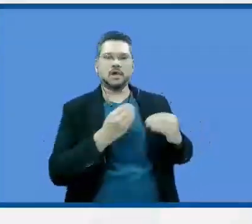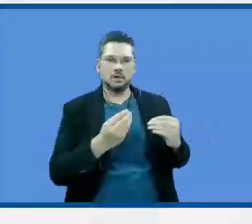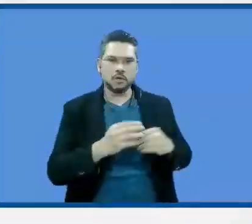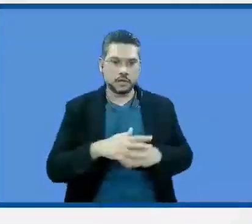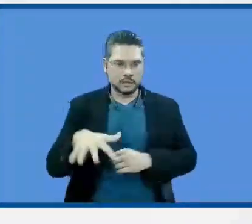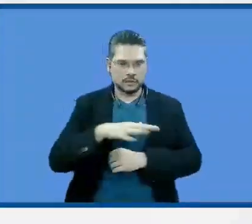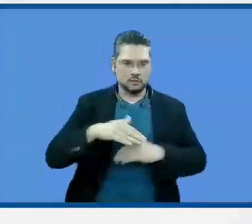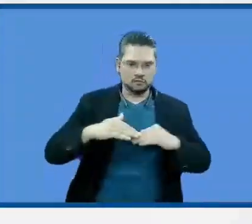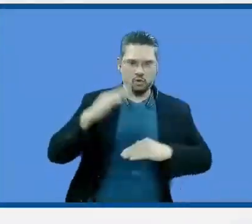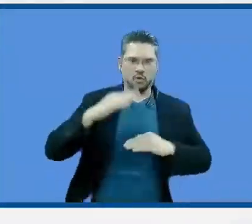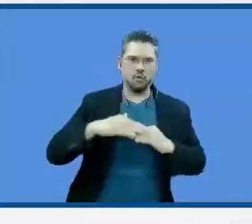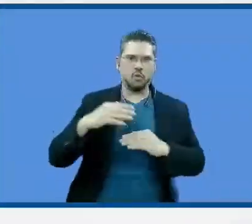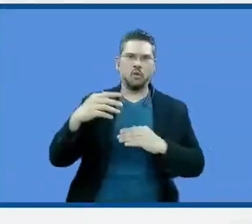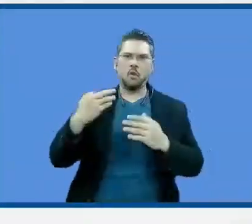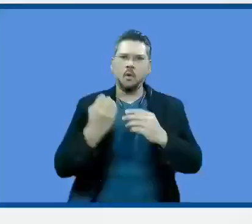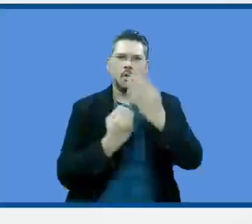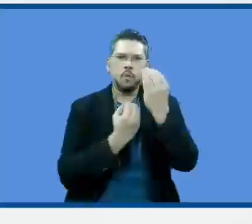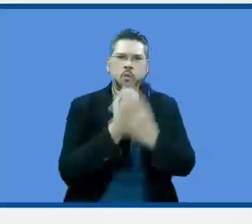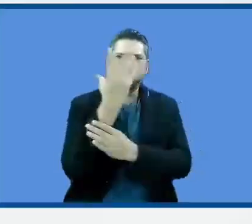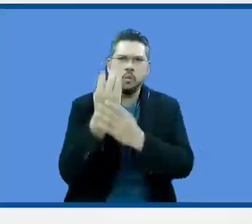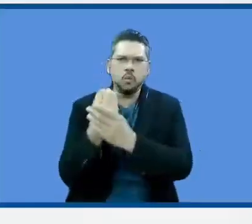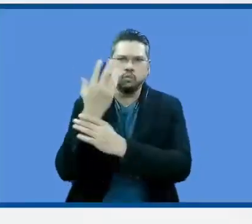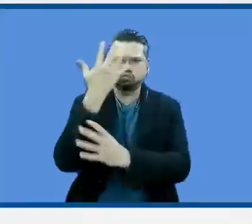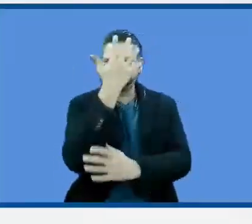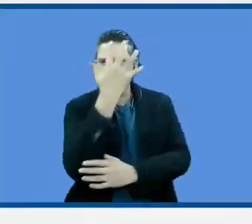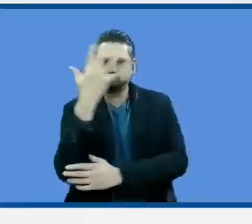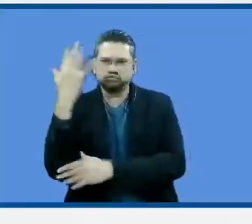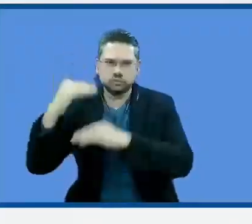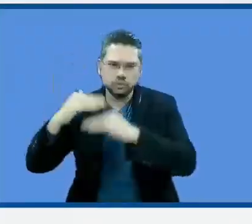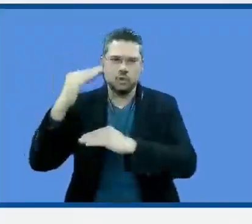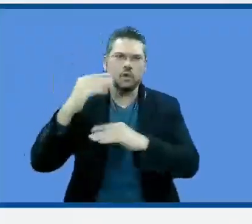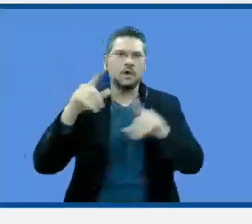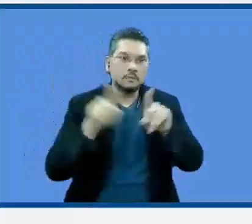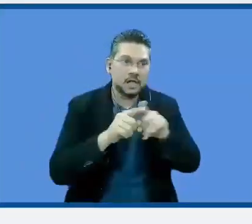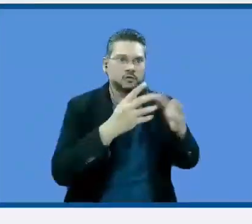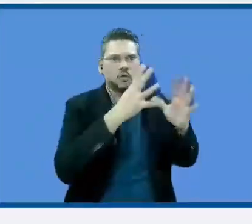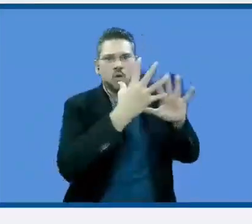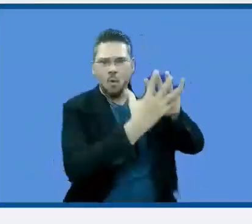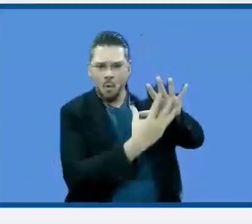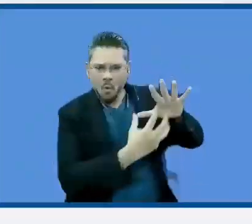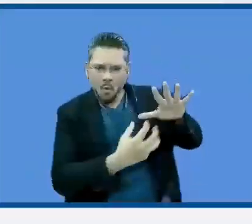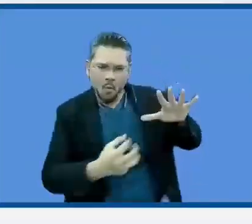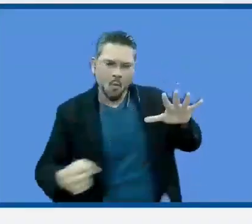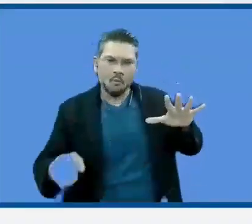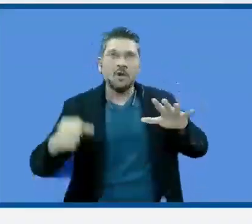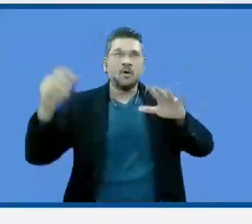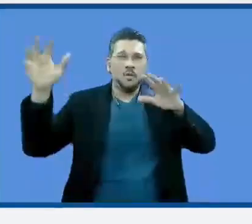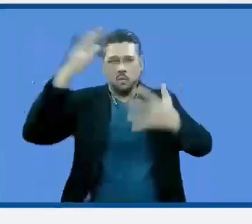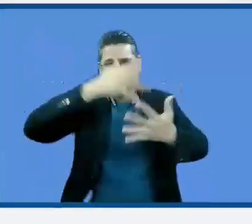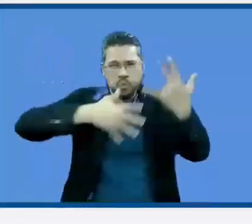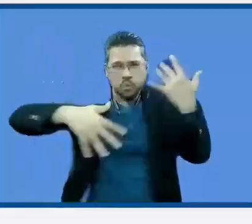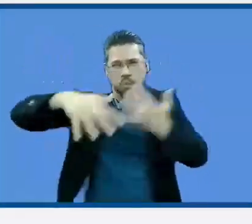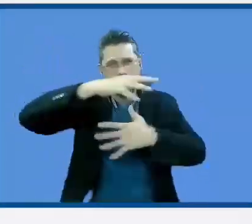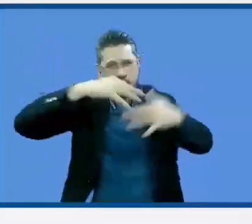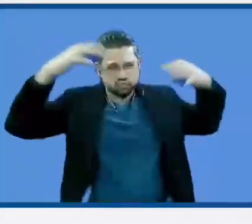which absorb and filter stormwater. This approach not only reduces the risk of flooding, but